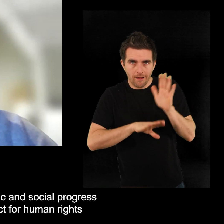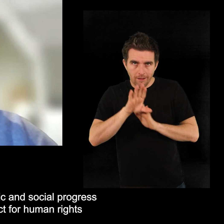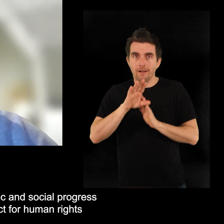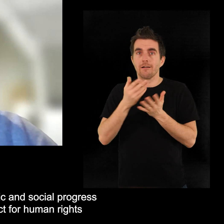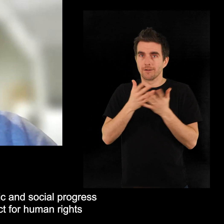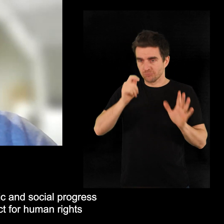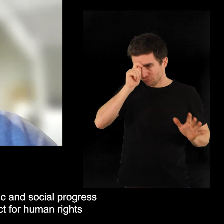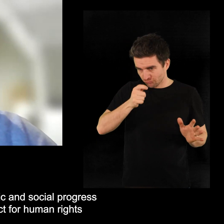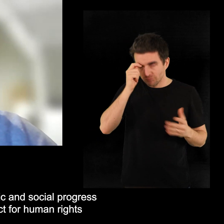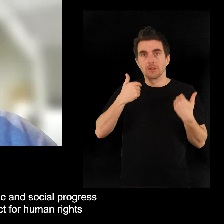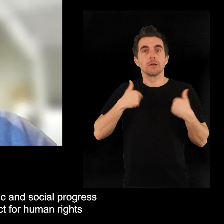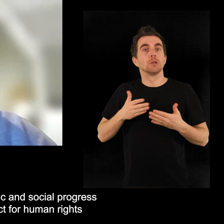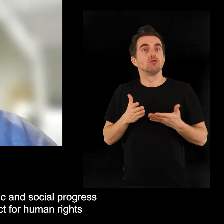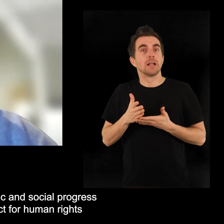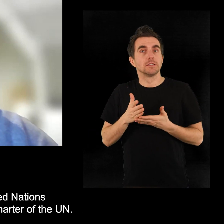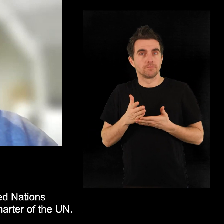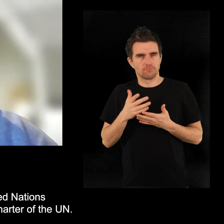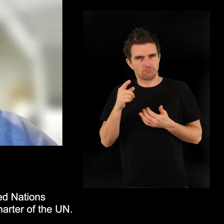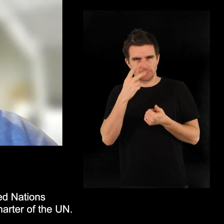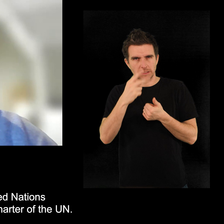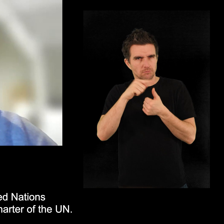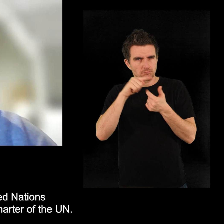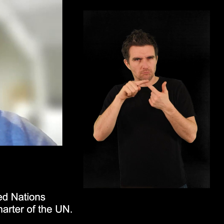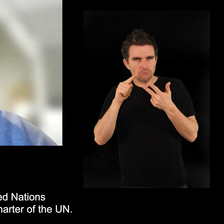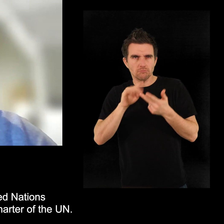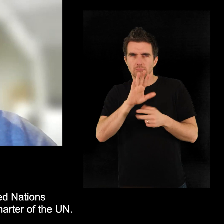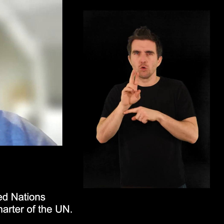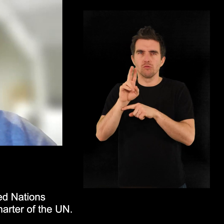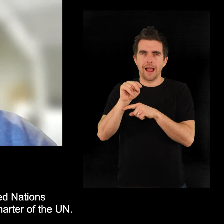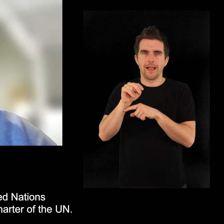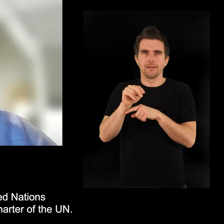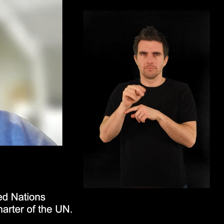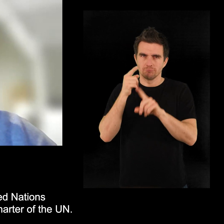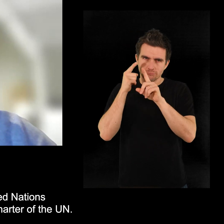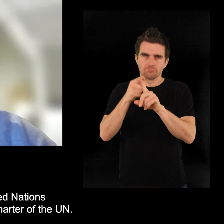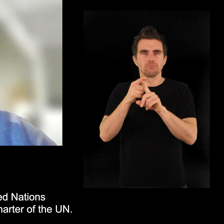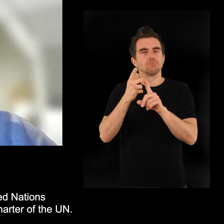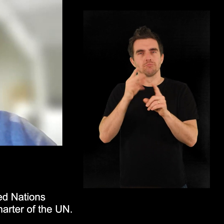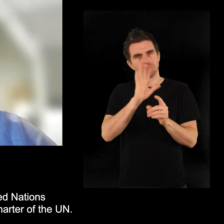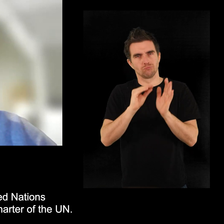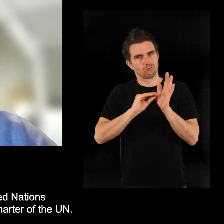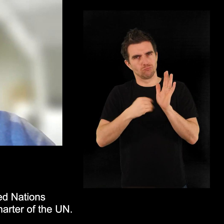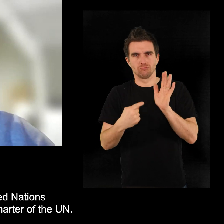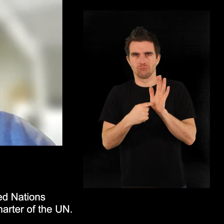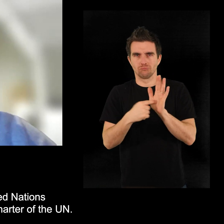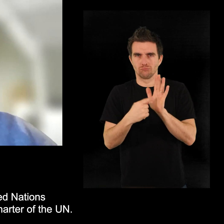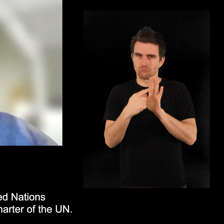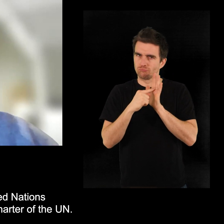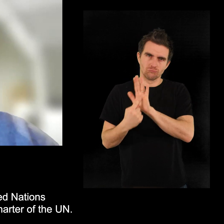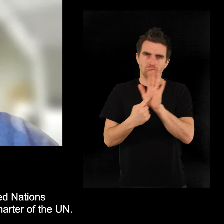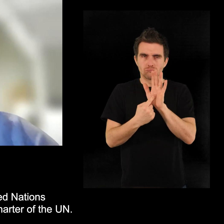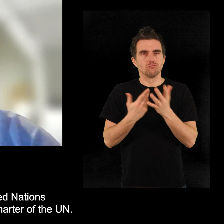development, and respect for human rights. The 3 pillars of the United Nations mission are set forth in the Charter of the UN.